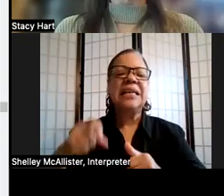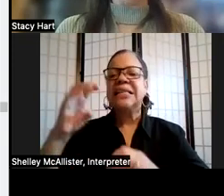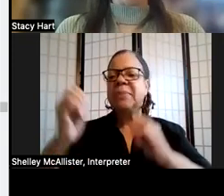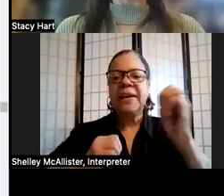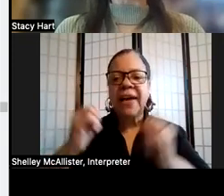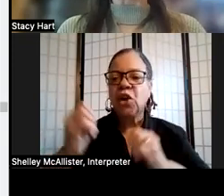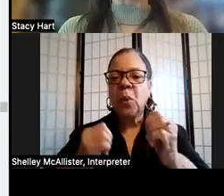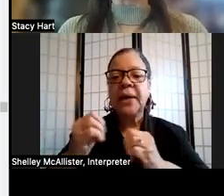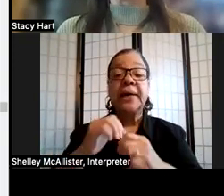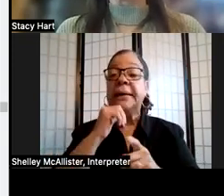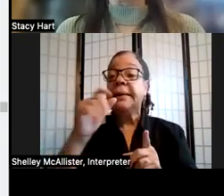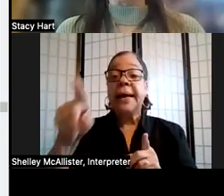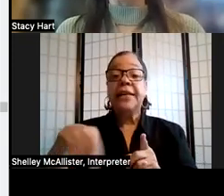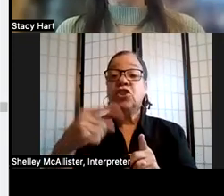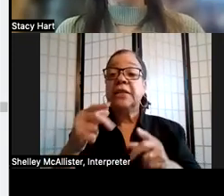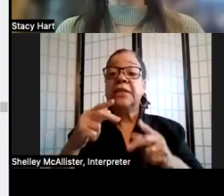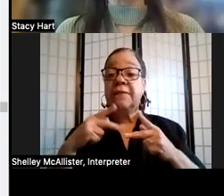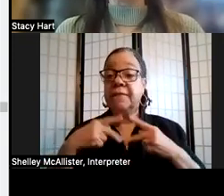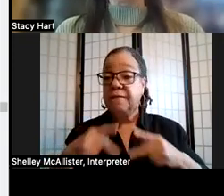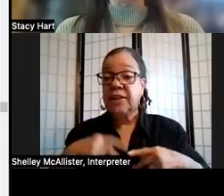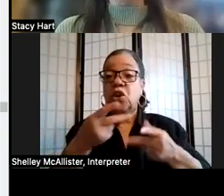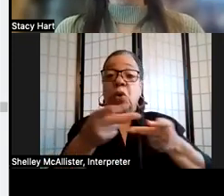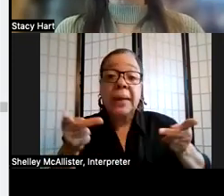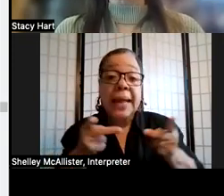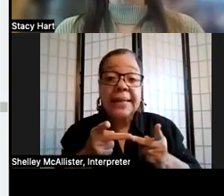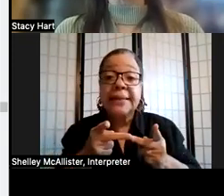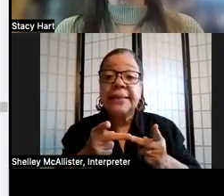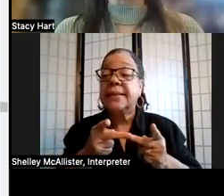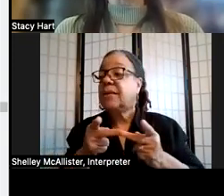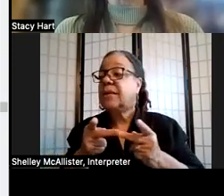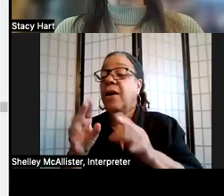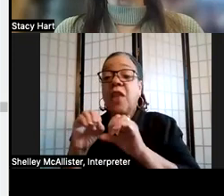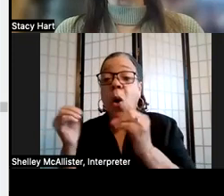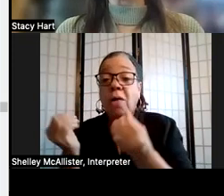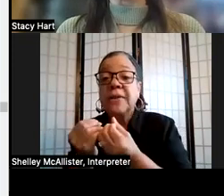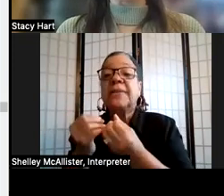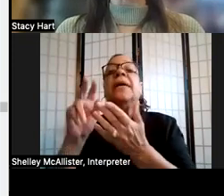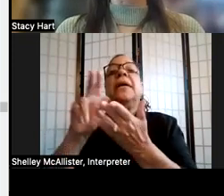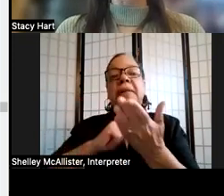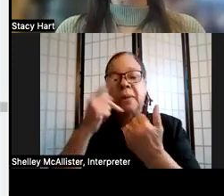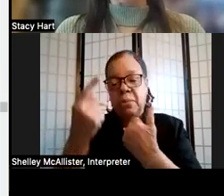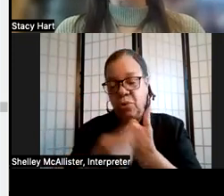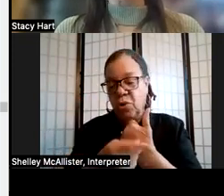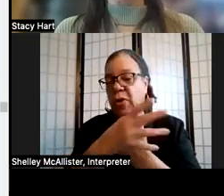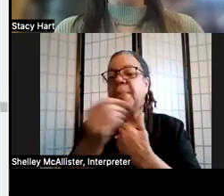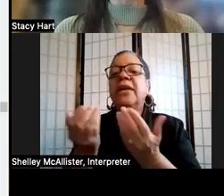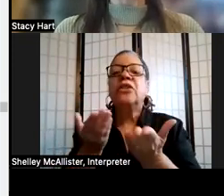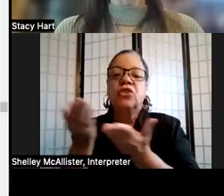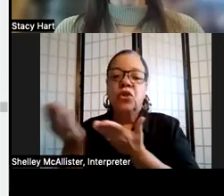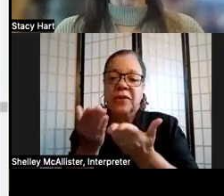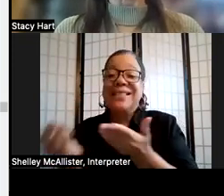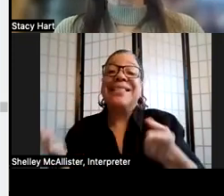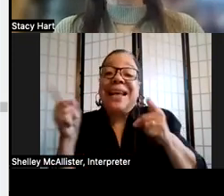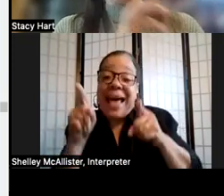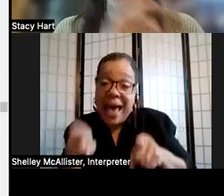evaluated, not just the physical space or facility, but the programs and services that take place in